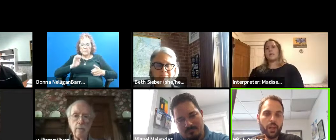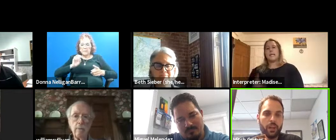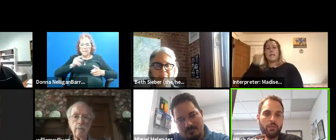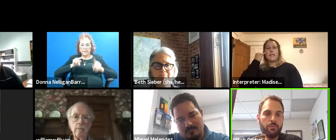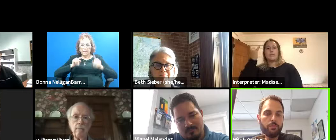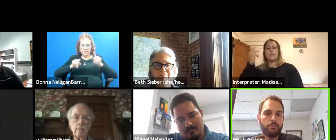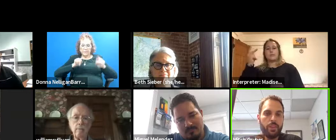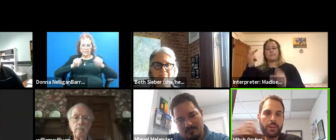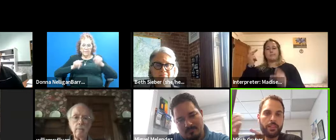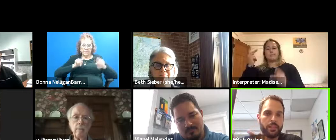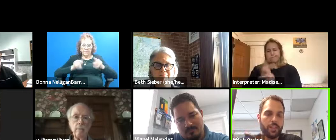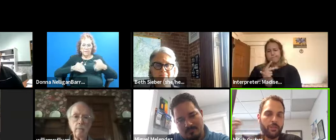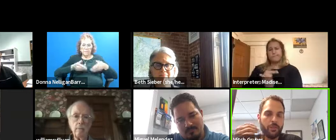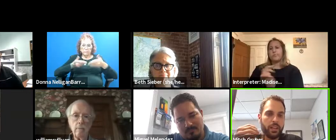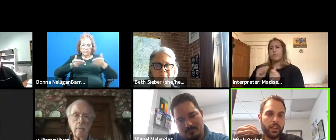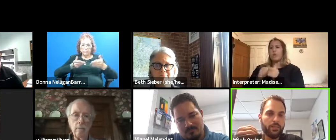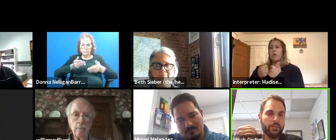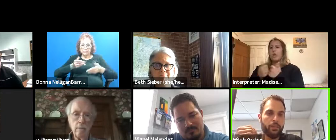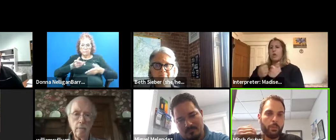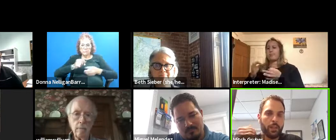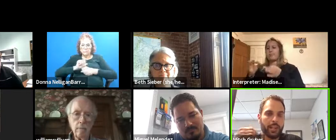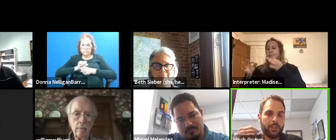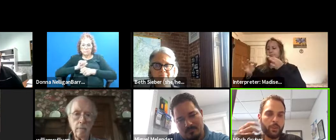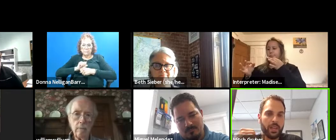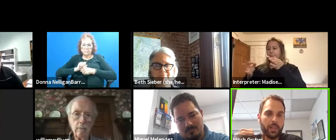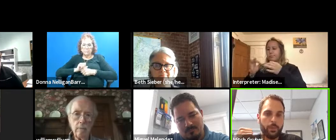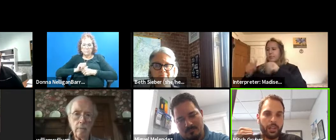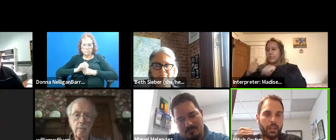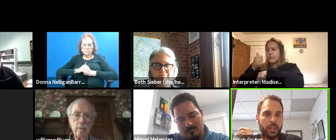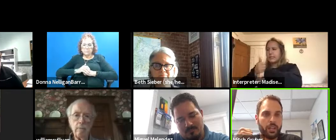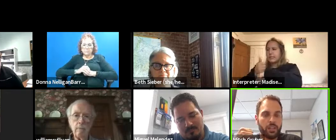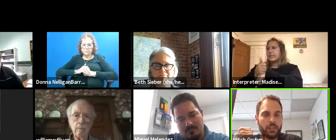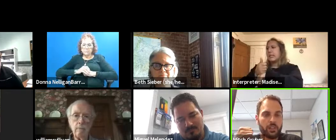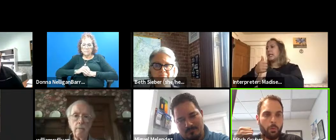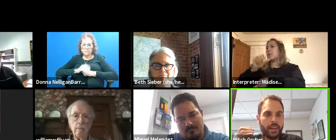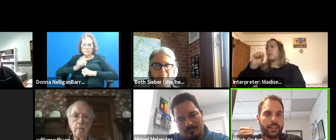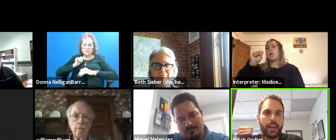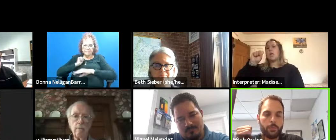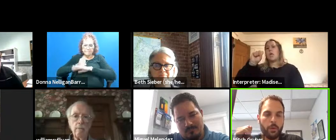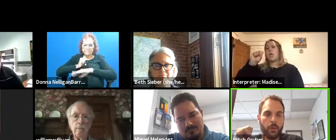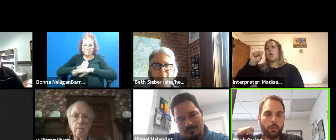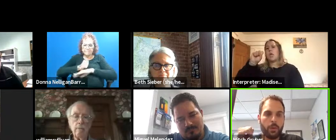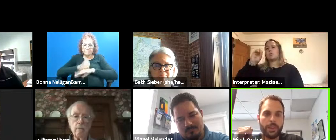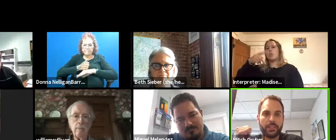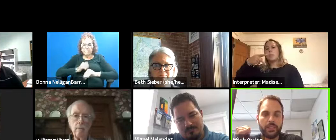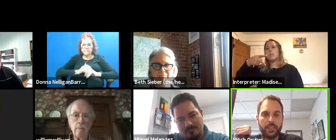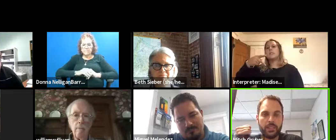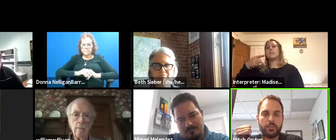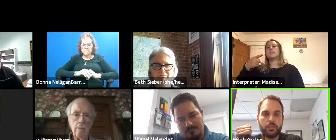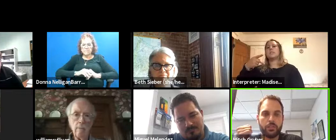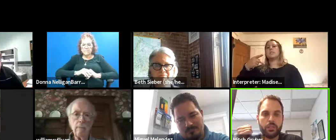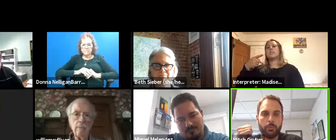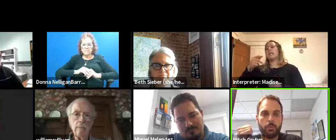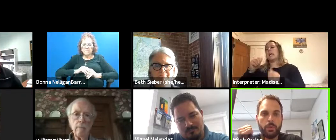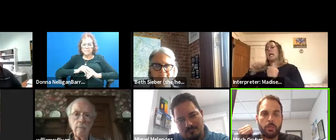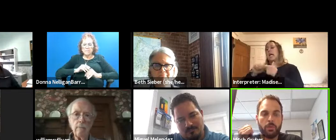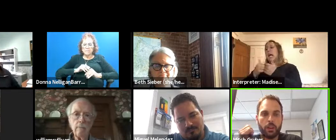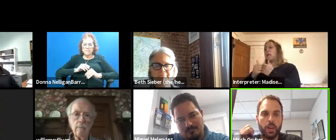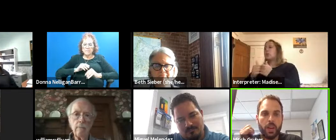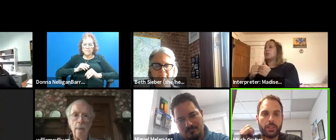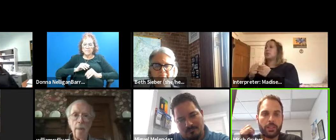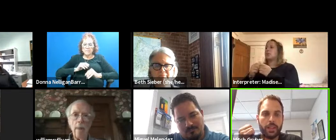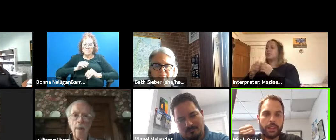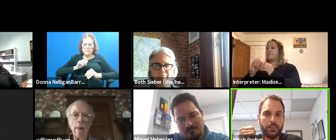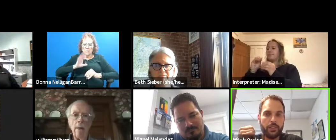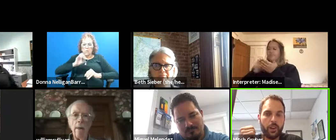what a kind of, it doesn't have to be a formal SOP, but just some way to document what the process is so that people